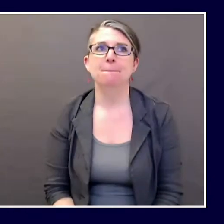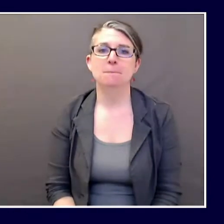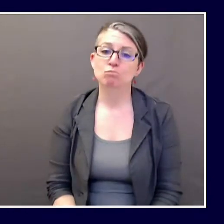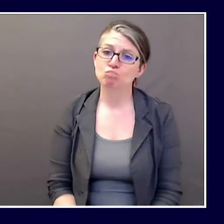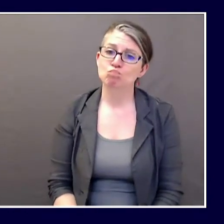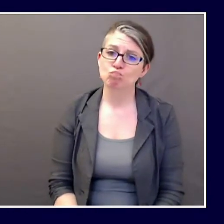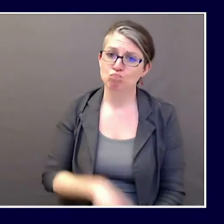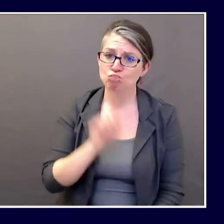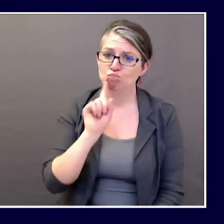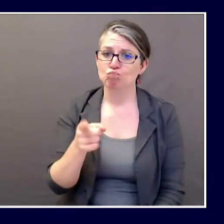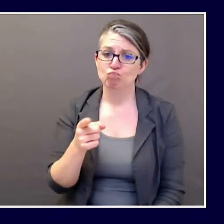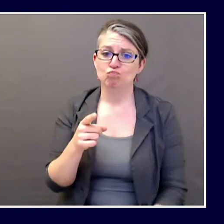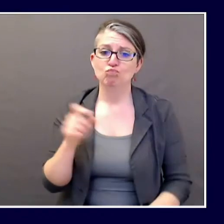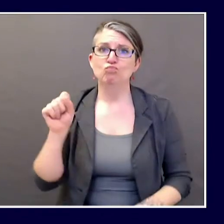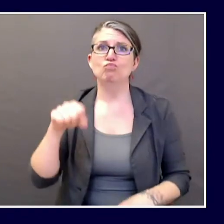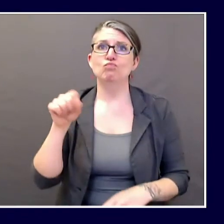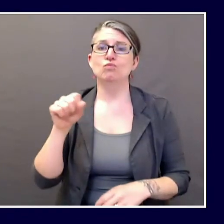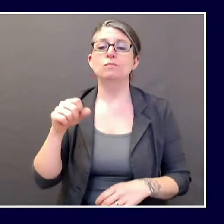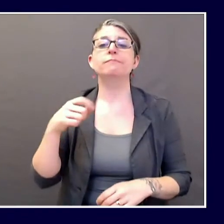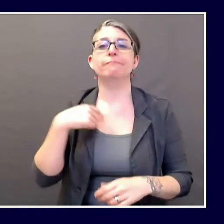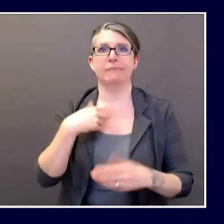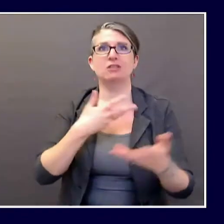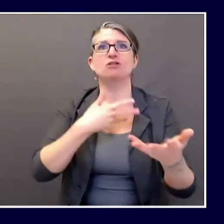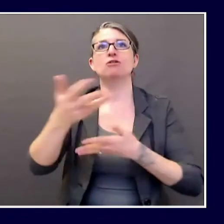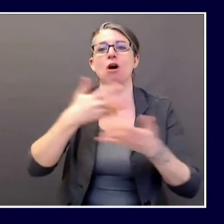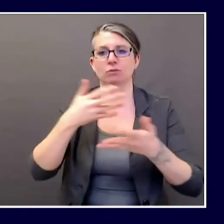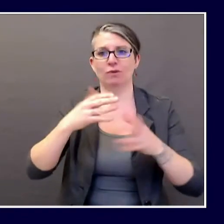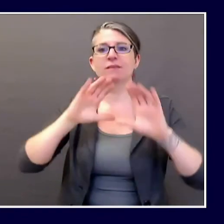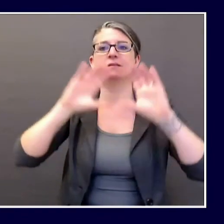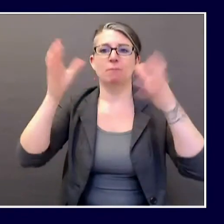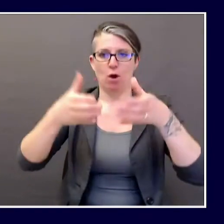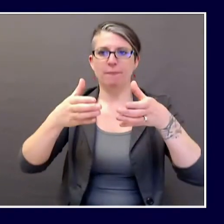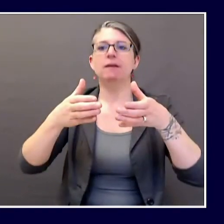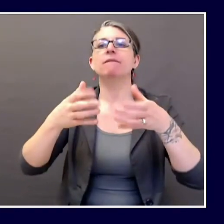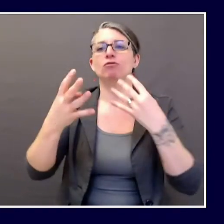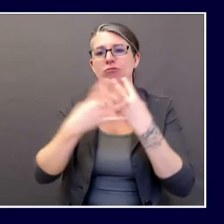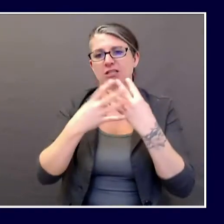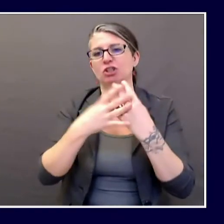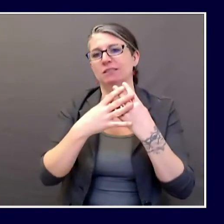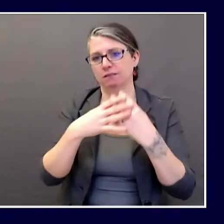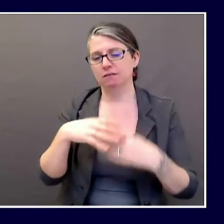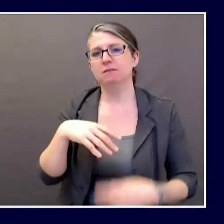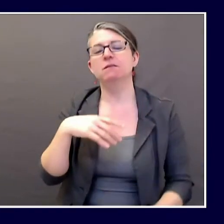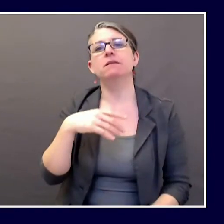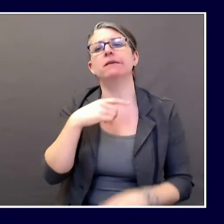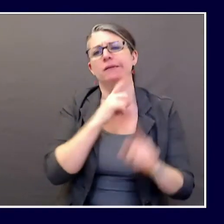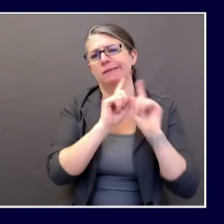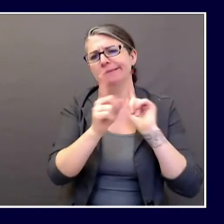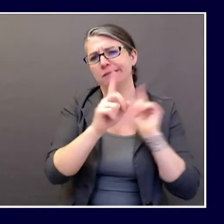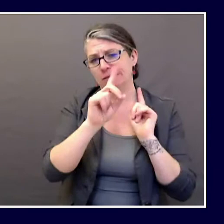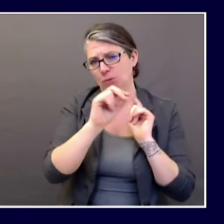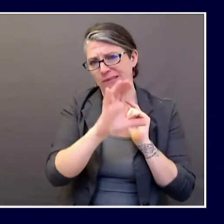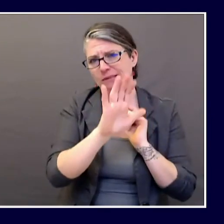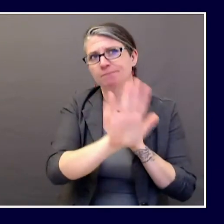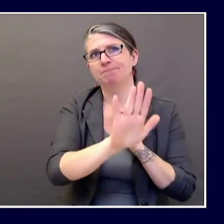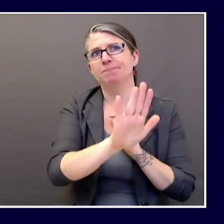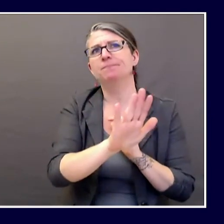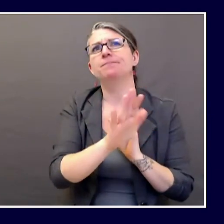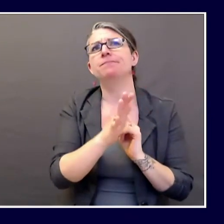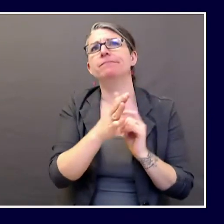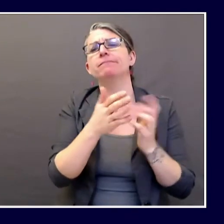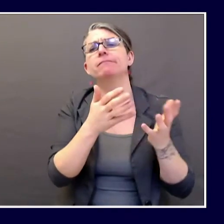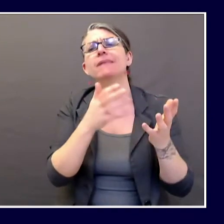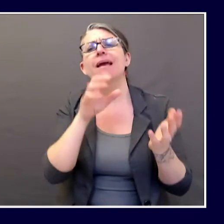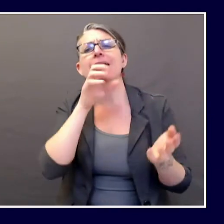to vaccinate those age-eligible residents of the DOC facilities, so those 60 and over. We're working on